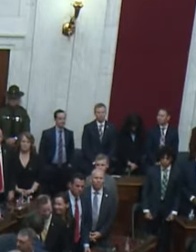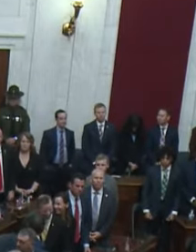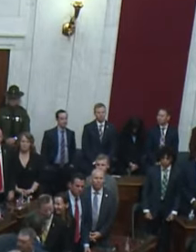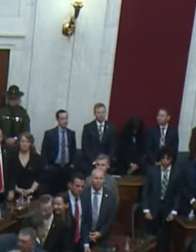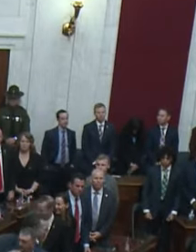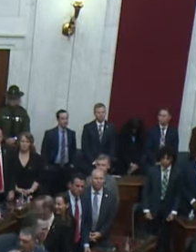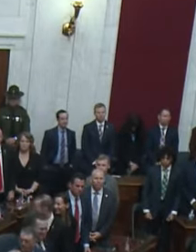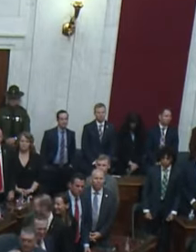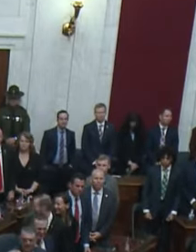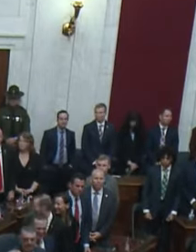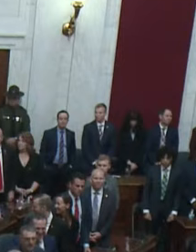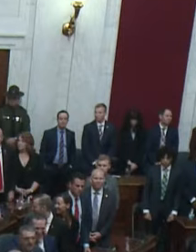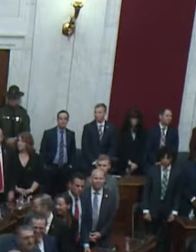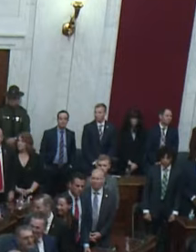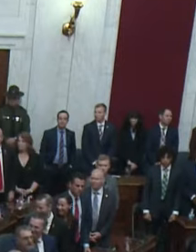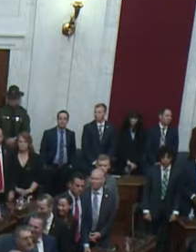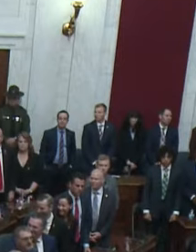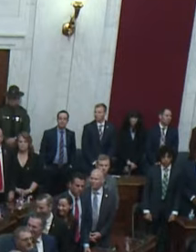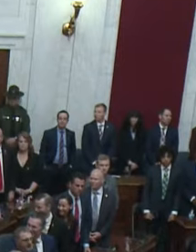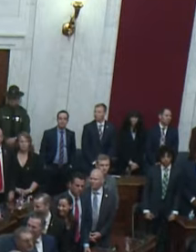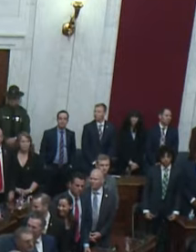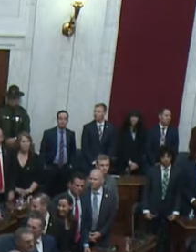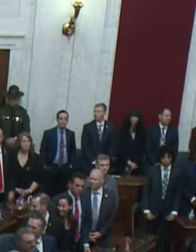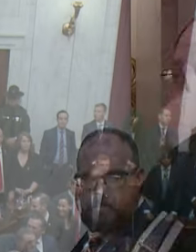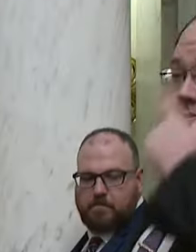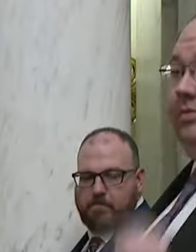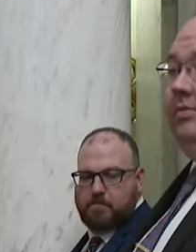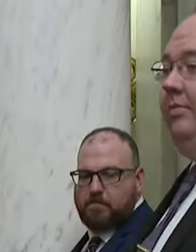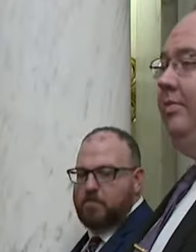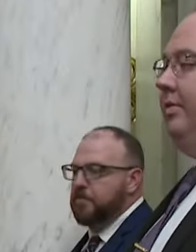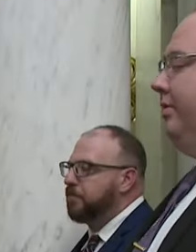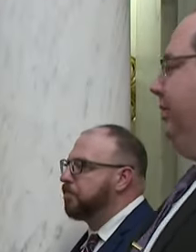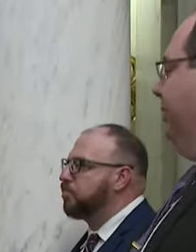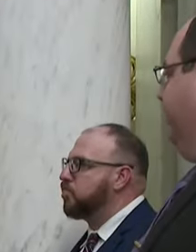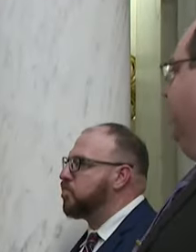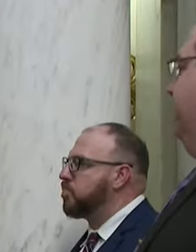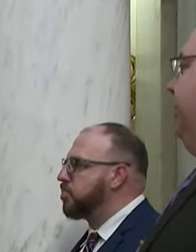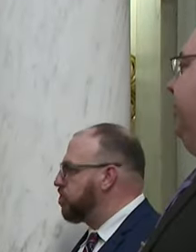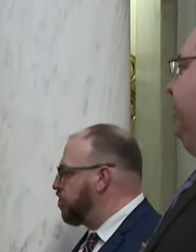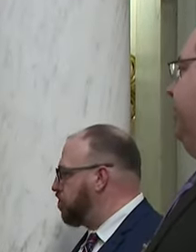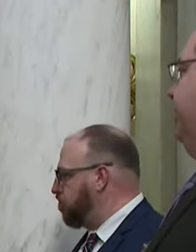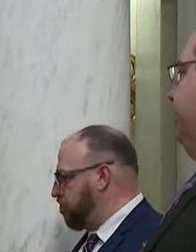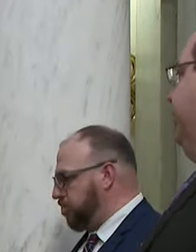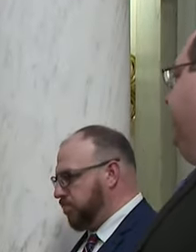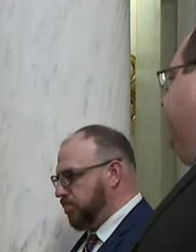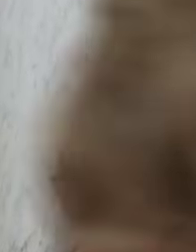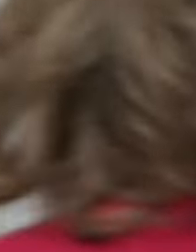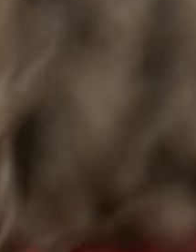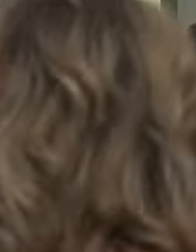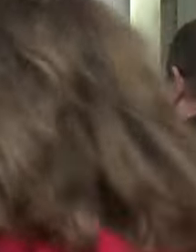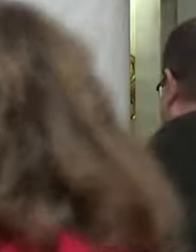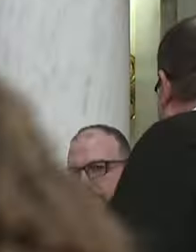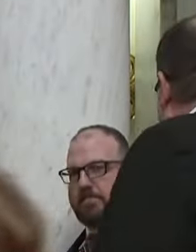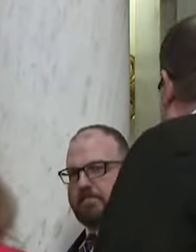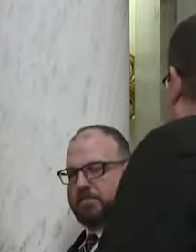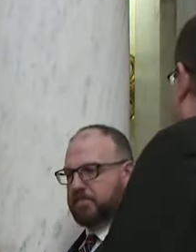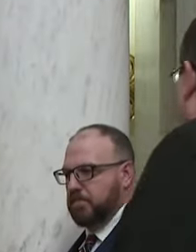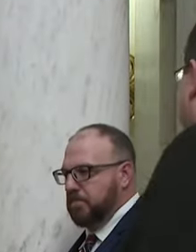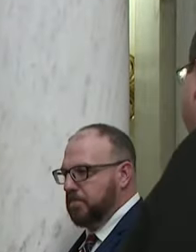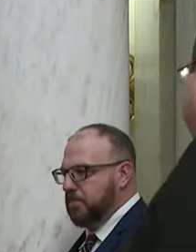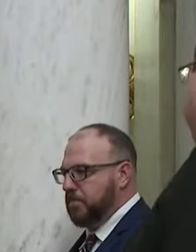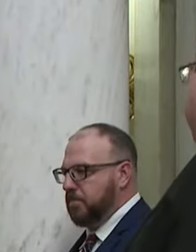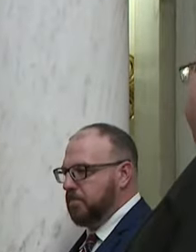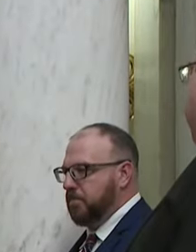He recently voiced his support for yet another 5% pay raise for school teachers, staff, and state employees. Chief Justice Armstead and the justices of